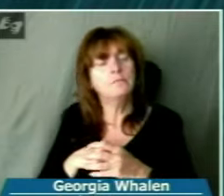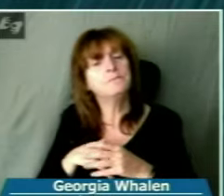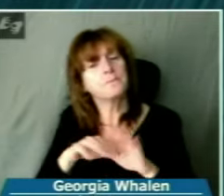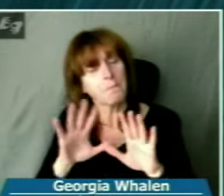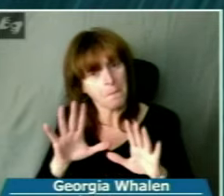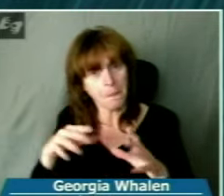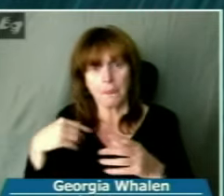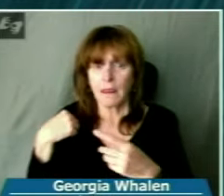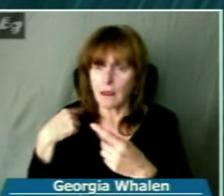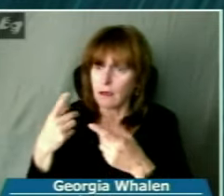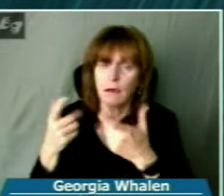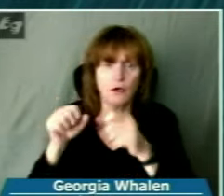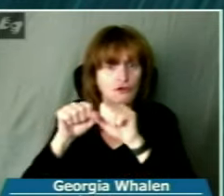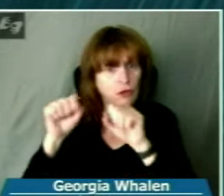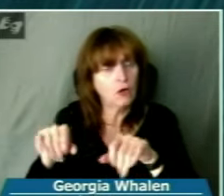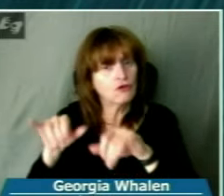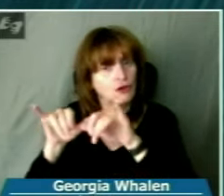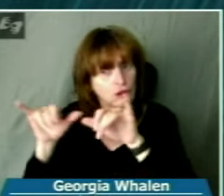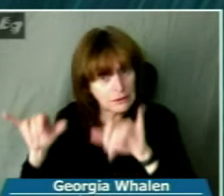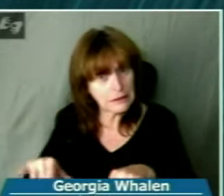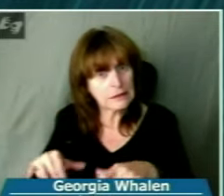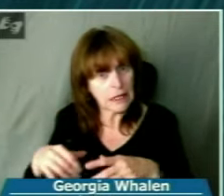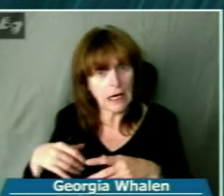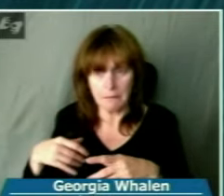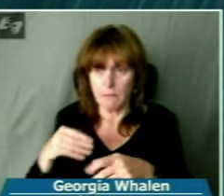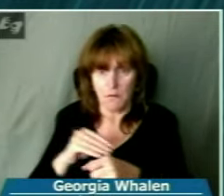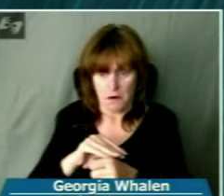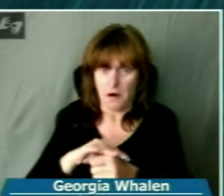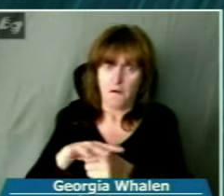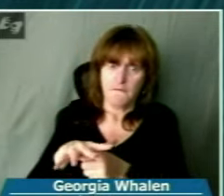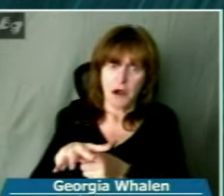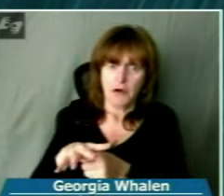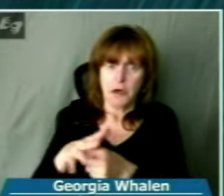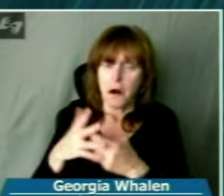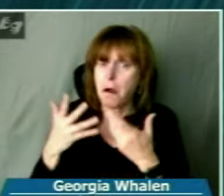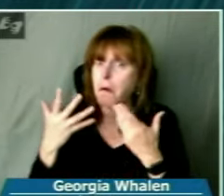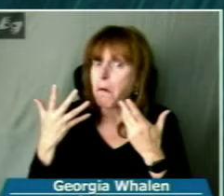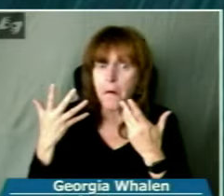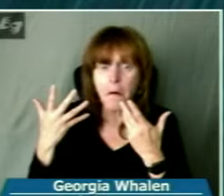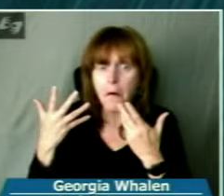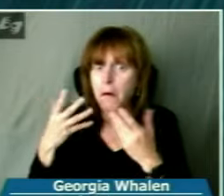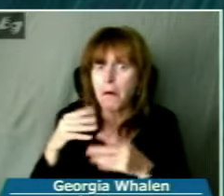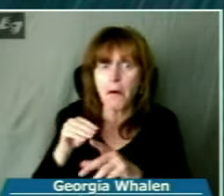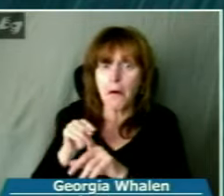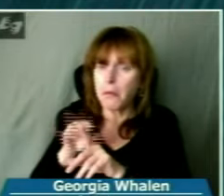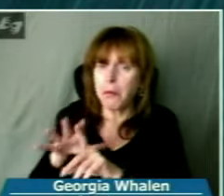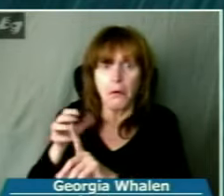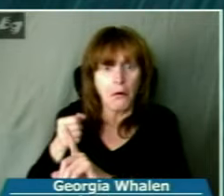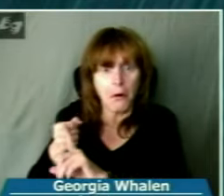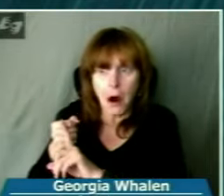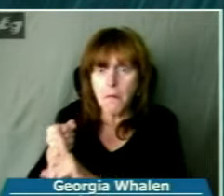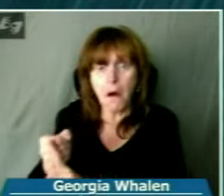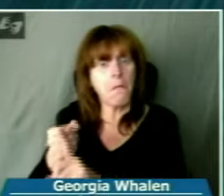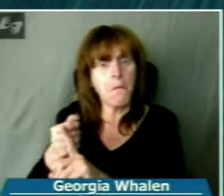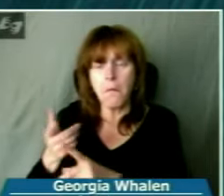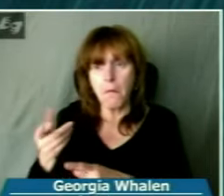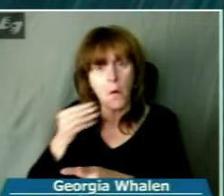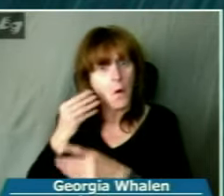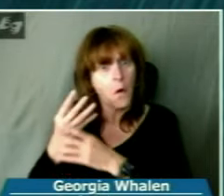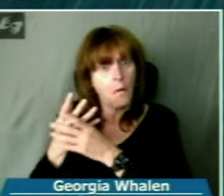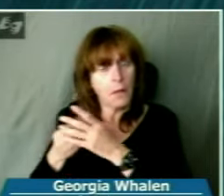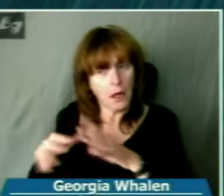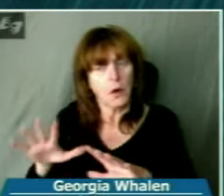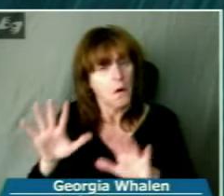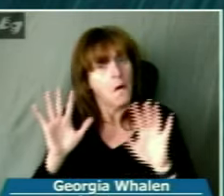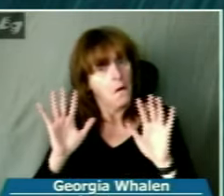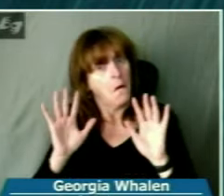to keep the virus out of the population for the most part. We've done that in conjunction with